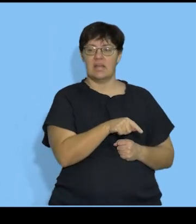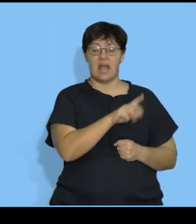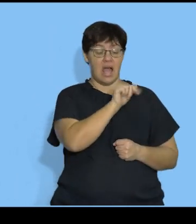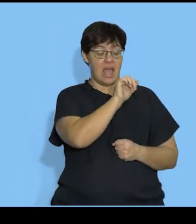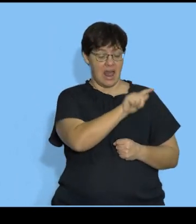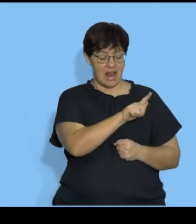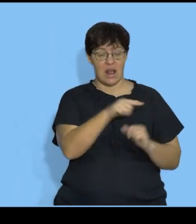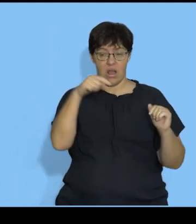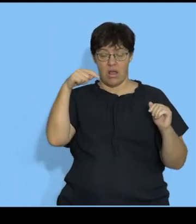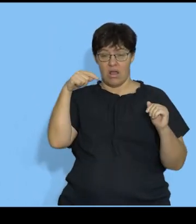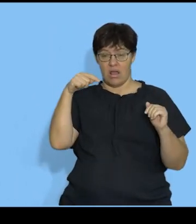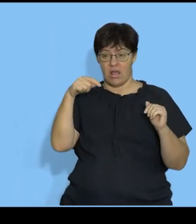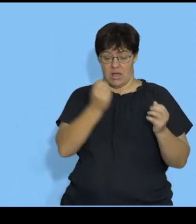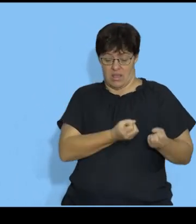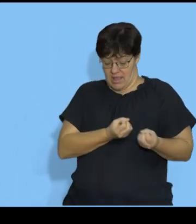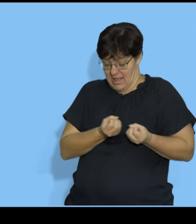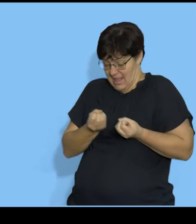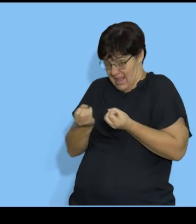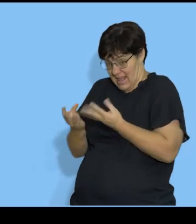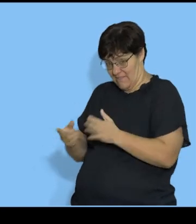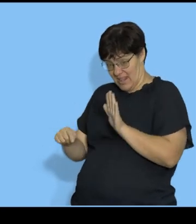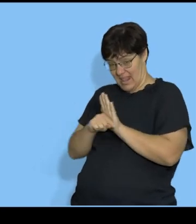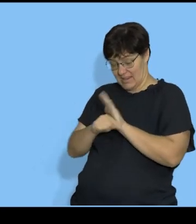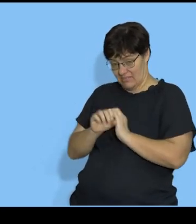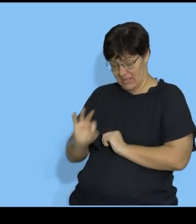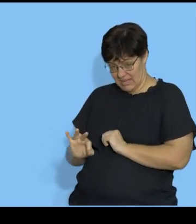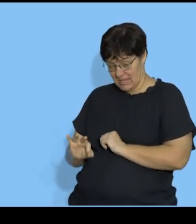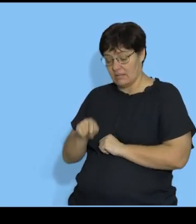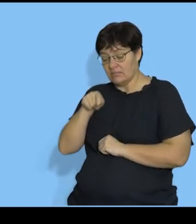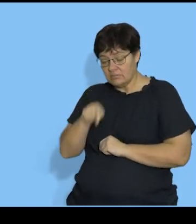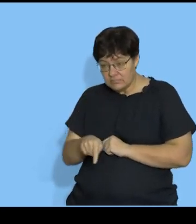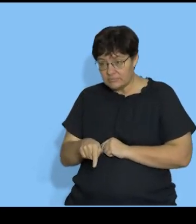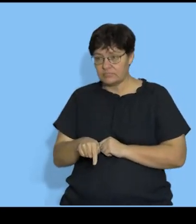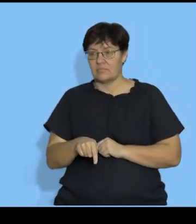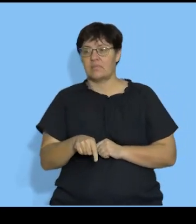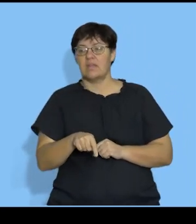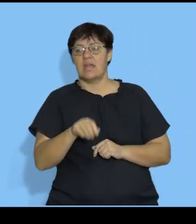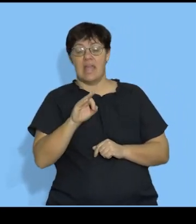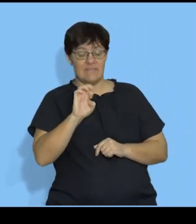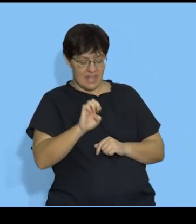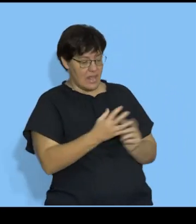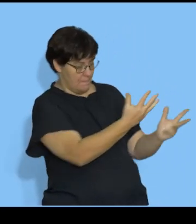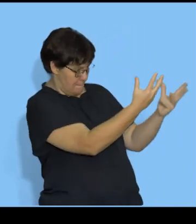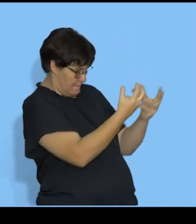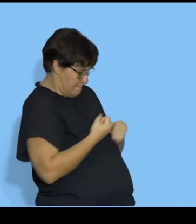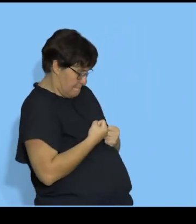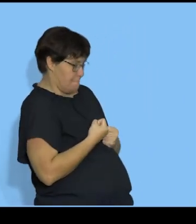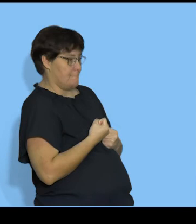simply say, in terms of the net ionic equation, we'll have aluminium, okay,